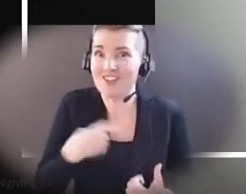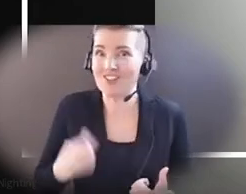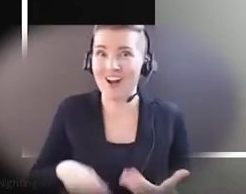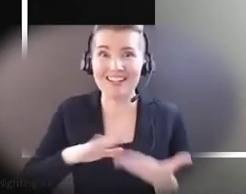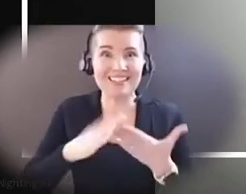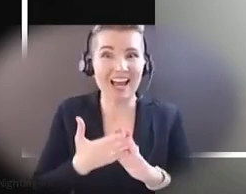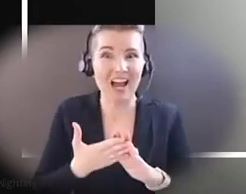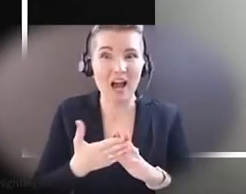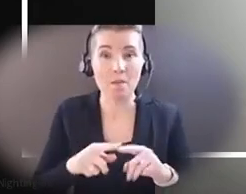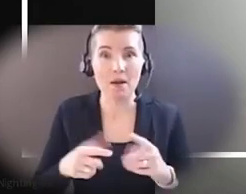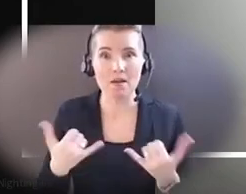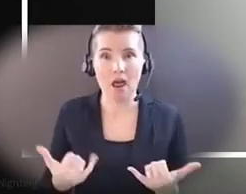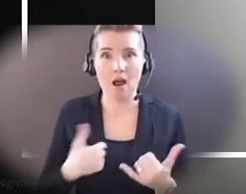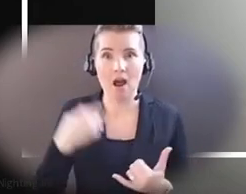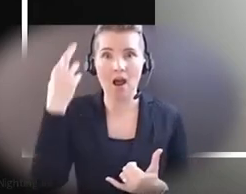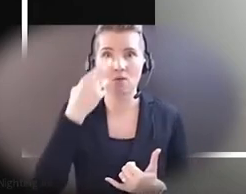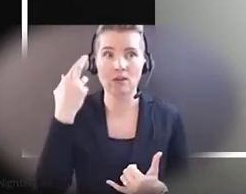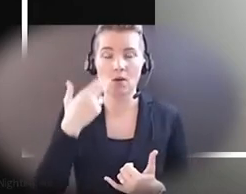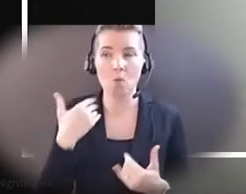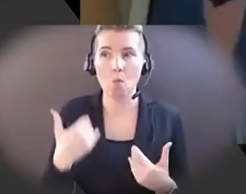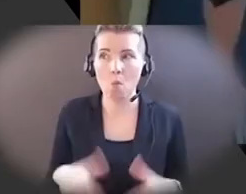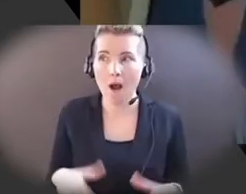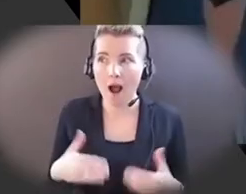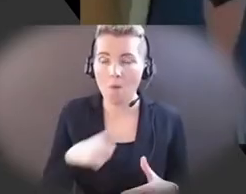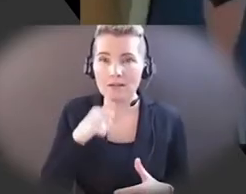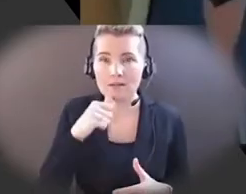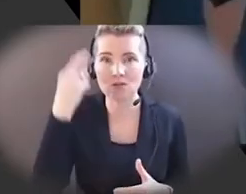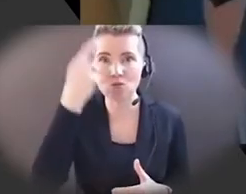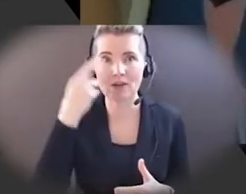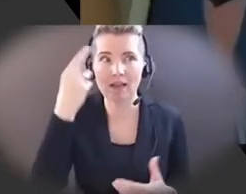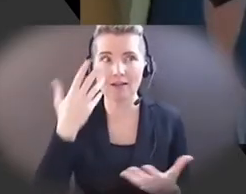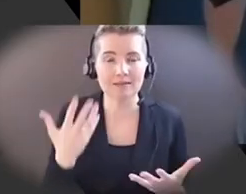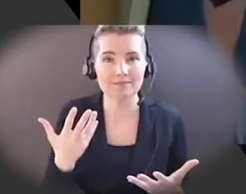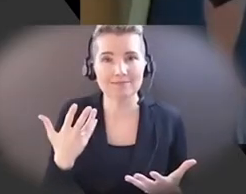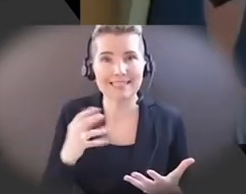pandemic, it's made me realize that I've taken it for granted. Mm-hmm.